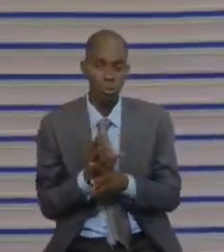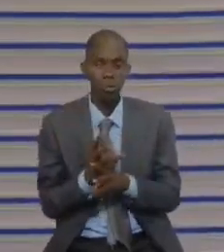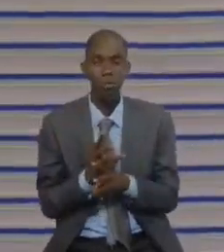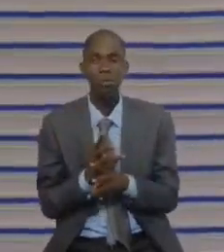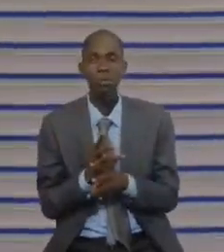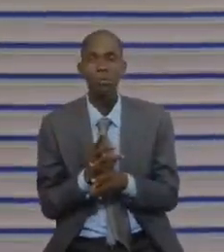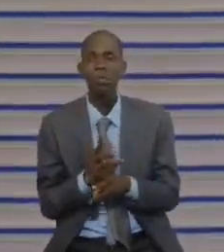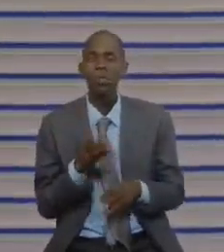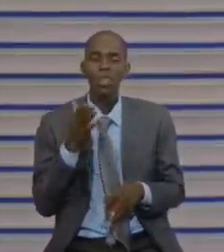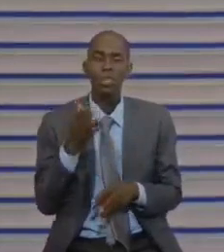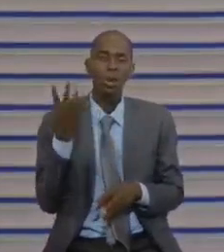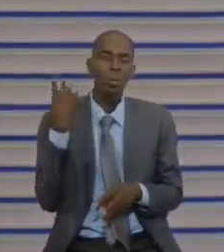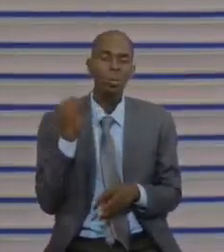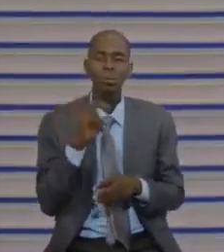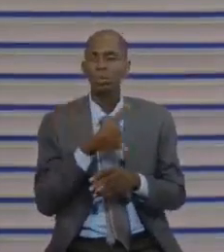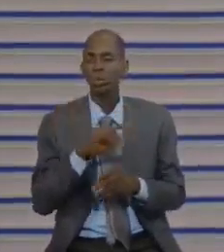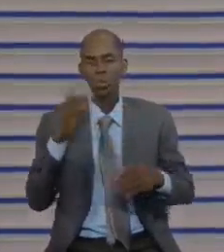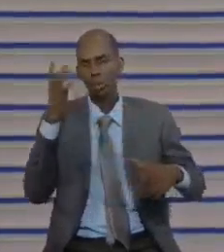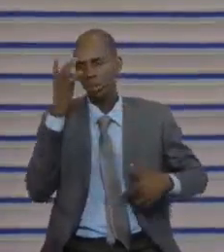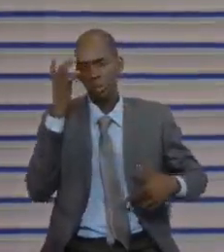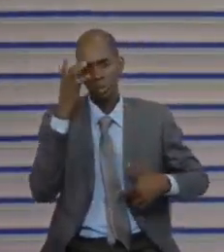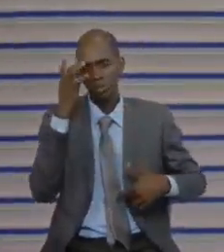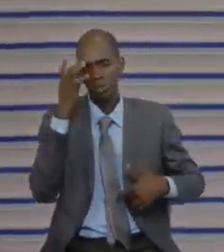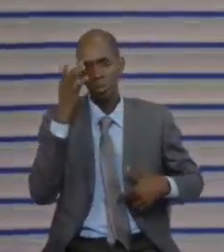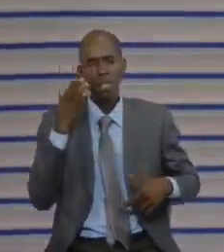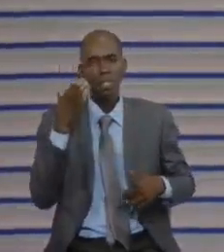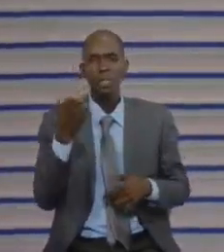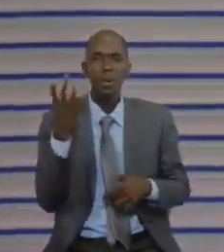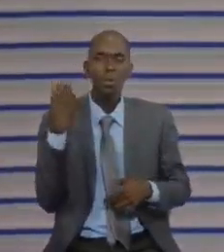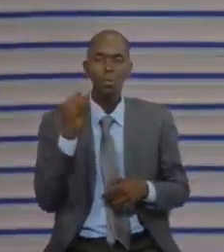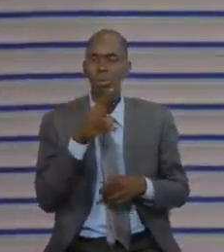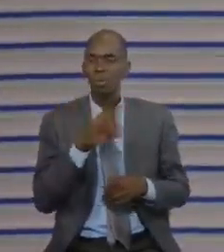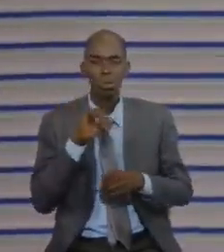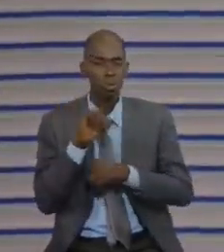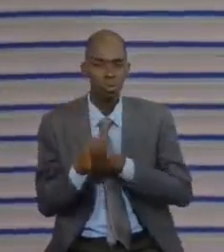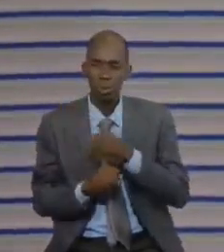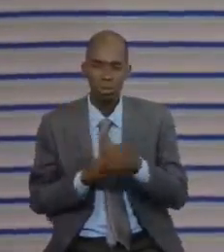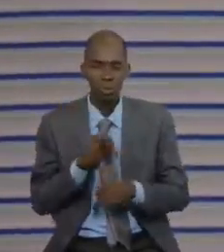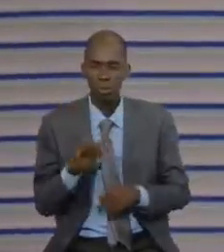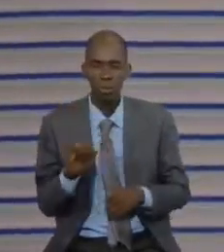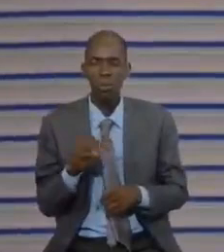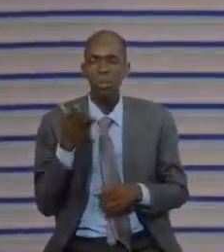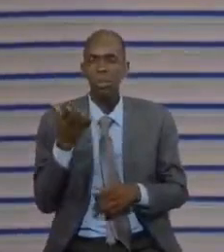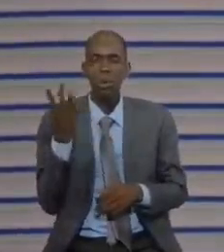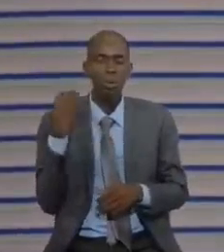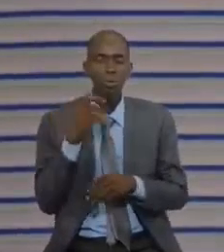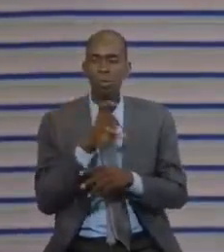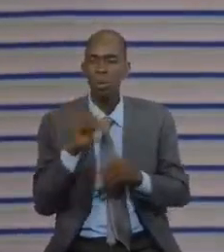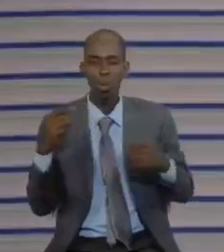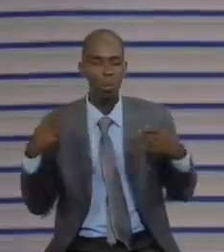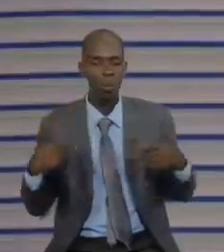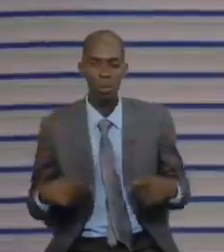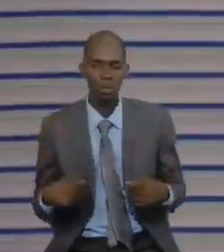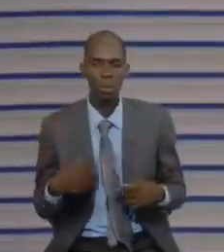there was no sickness. There was no suffering. There was no pain. There was